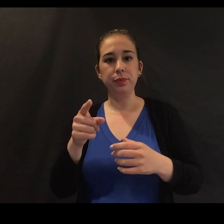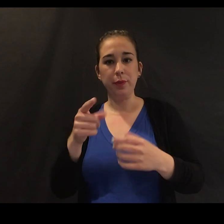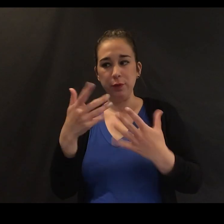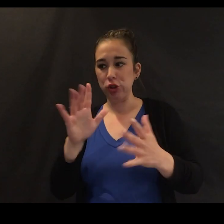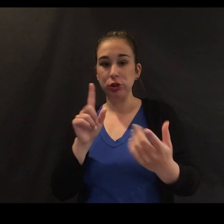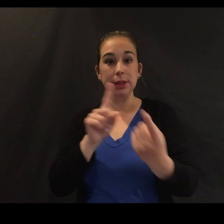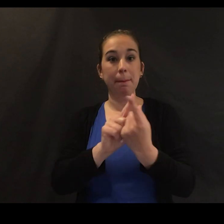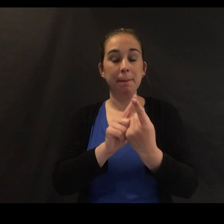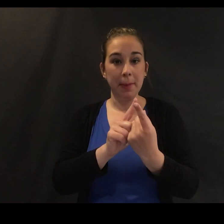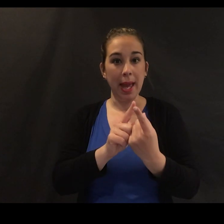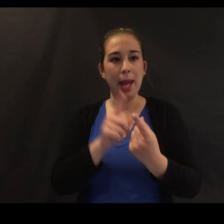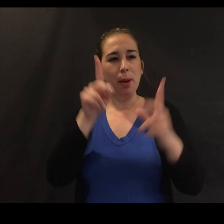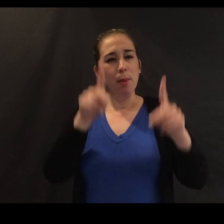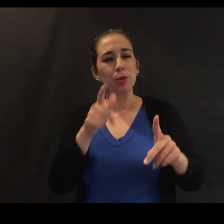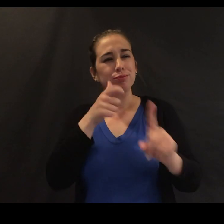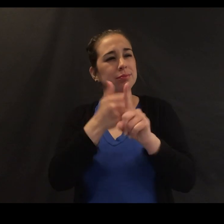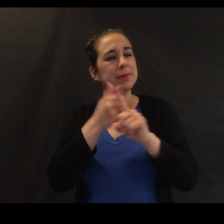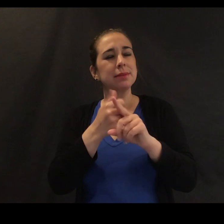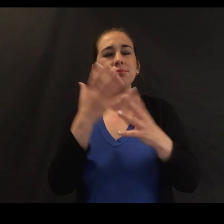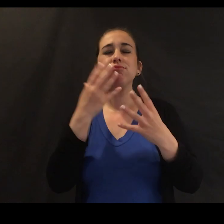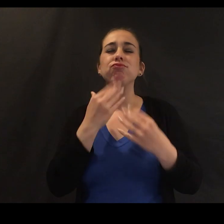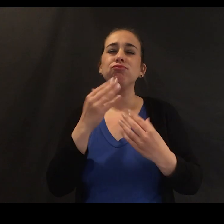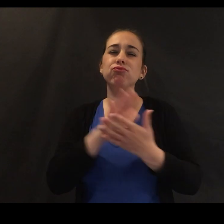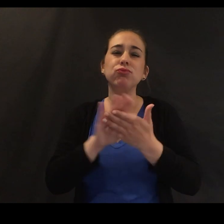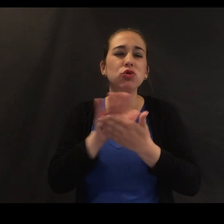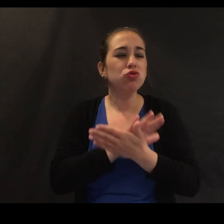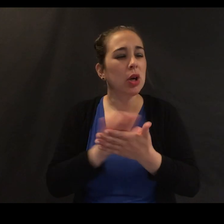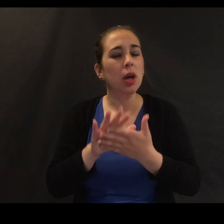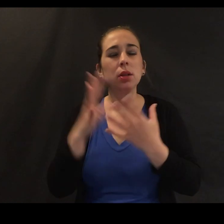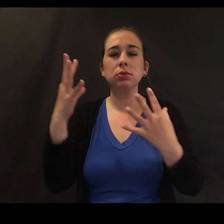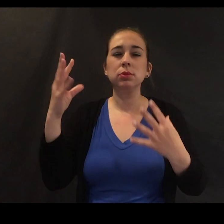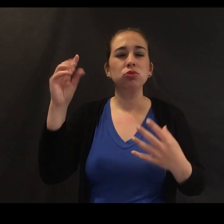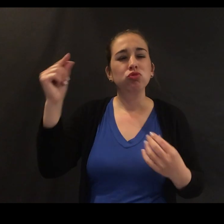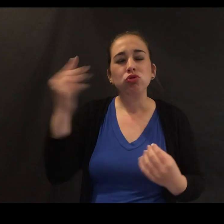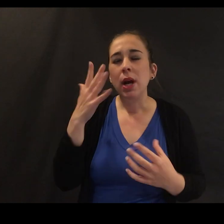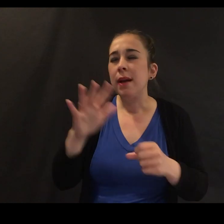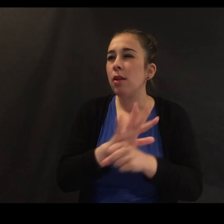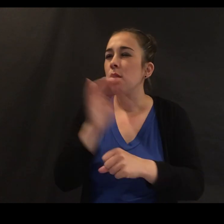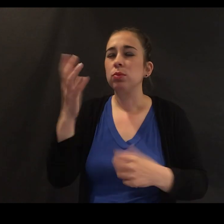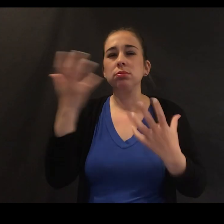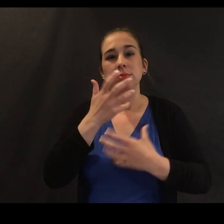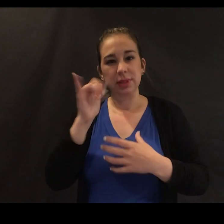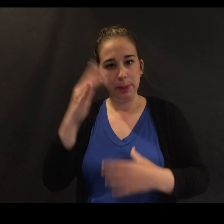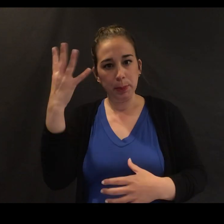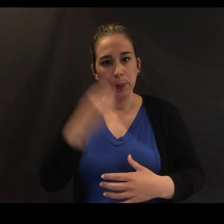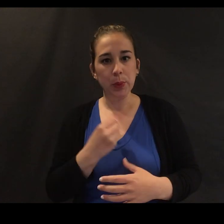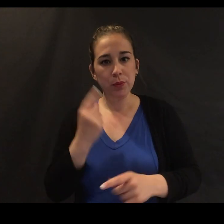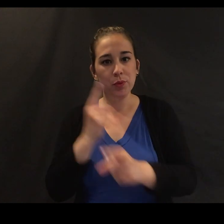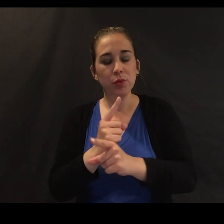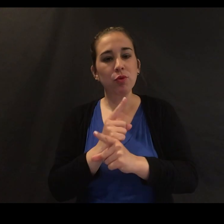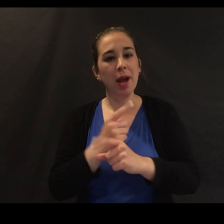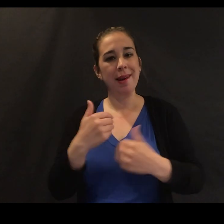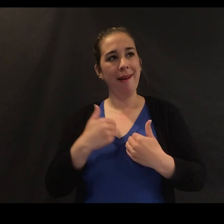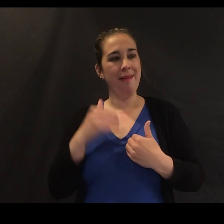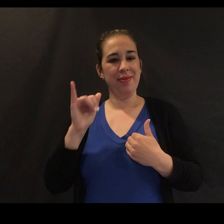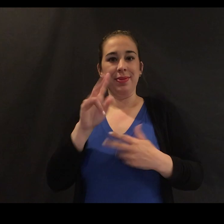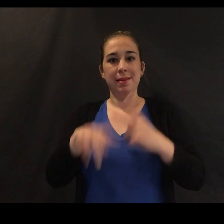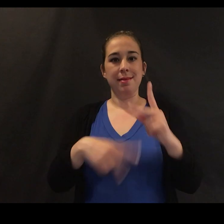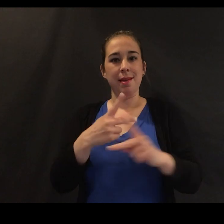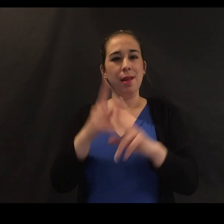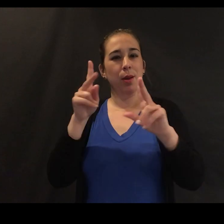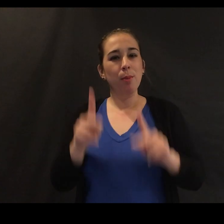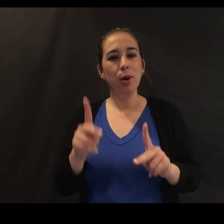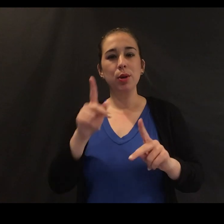gracious person or had a really gracious person come into your life? And you know what a beautiful thing that is, just to have someone that steps into